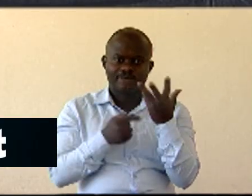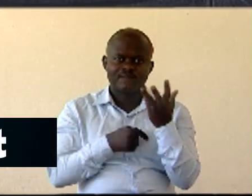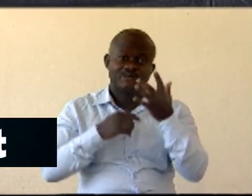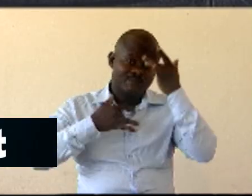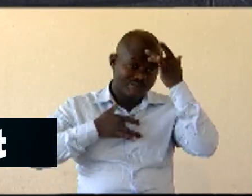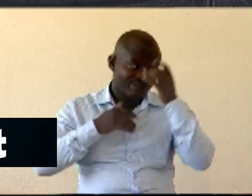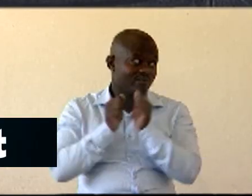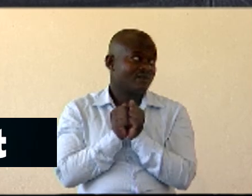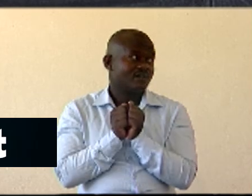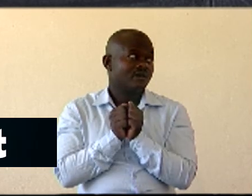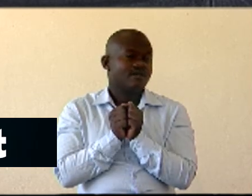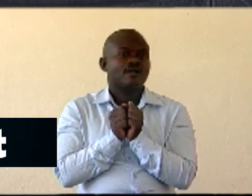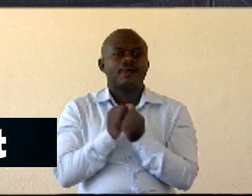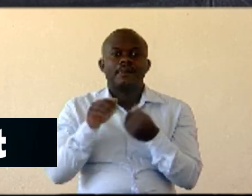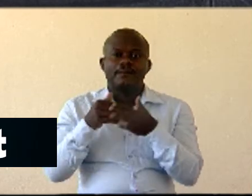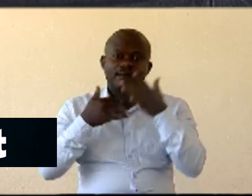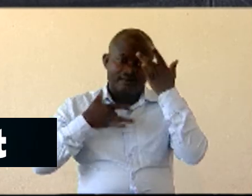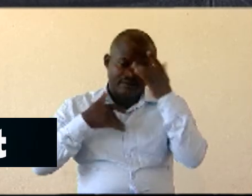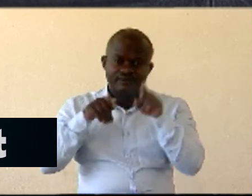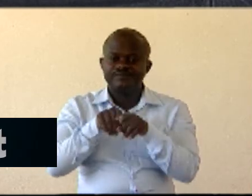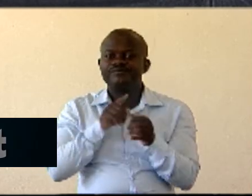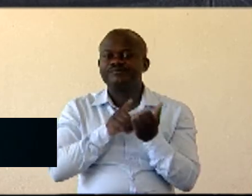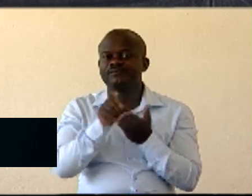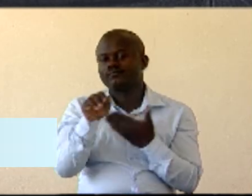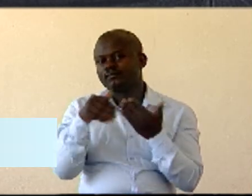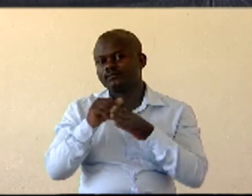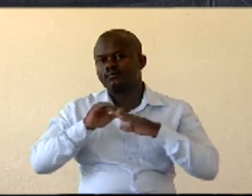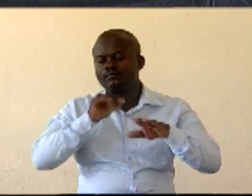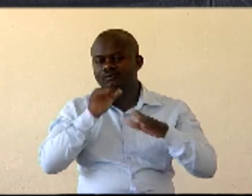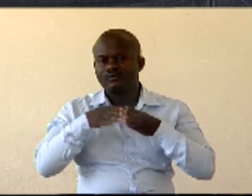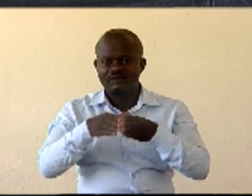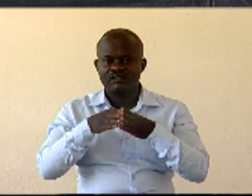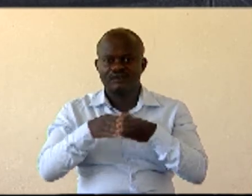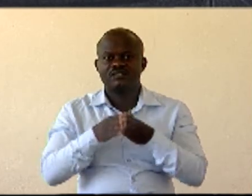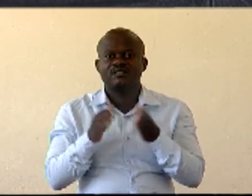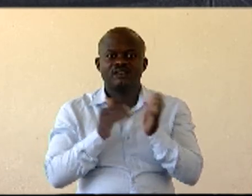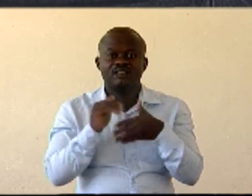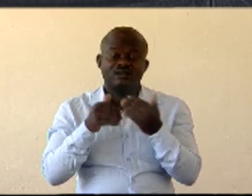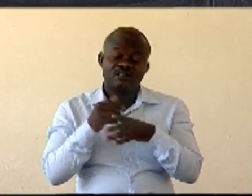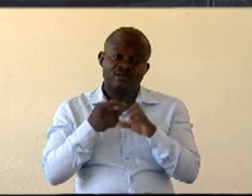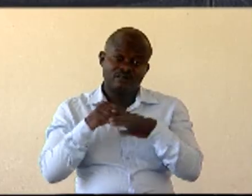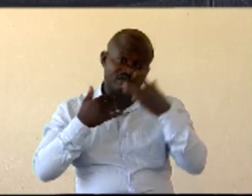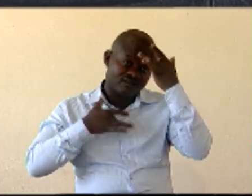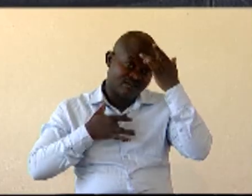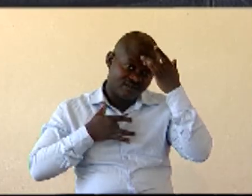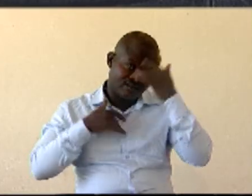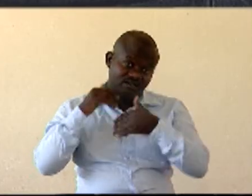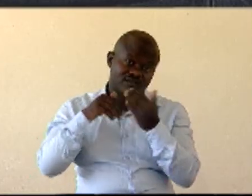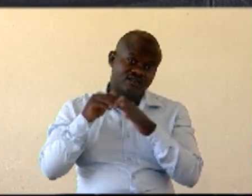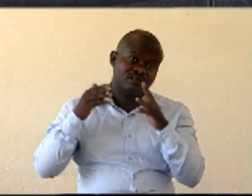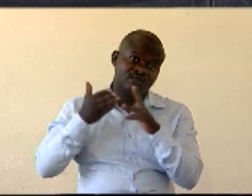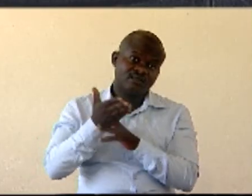infections. Infection can also spread through unprotected sex. You can also suffer from disease